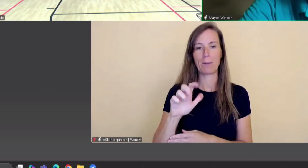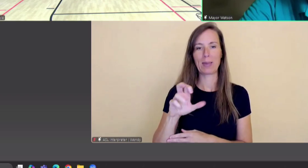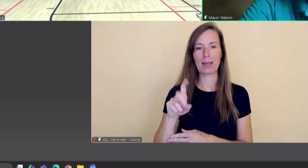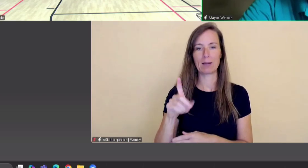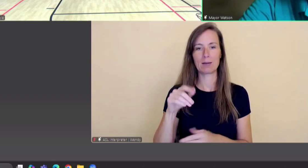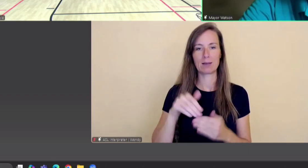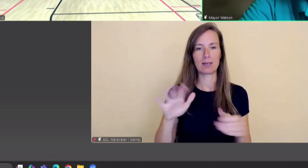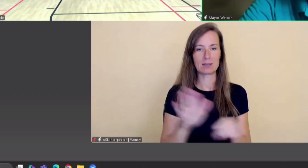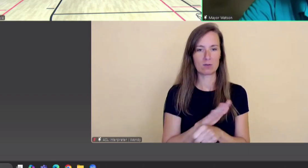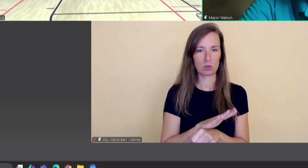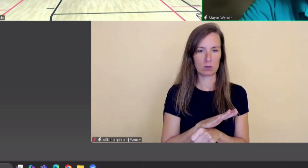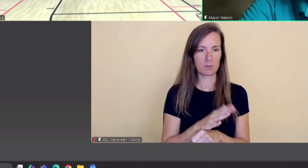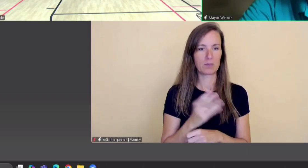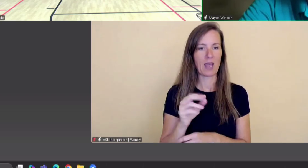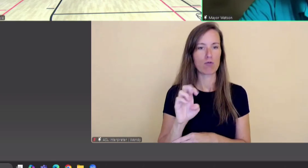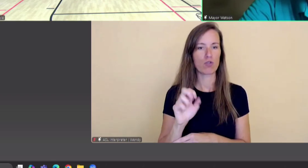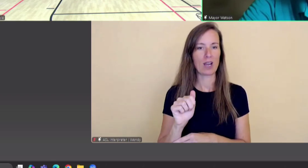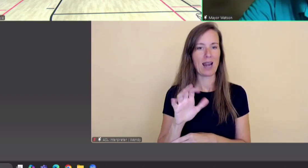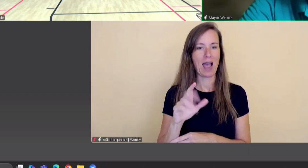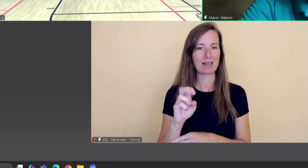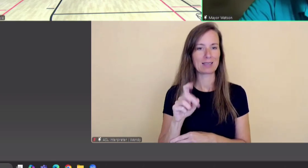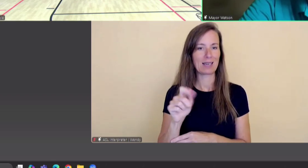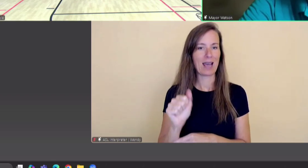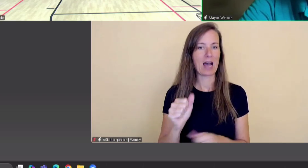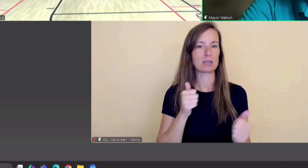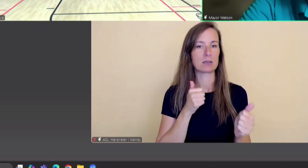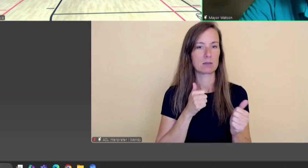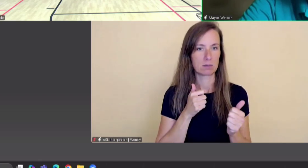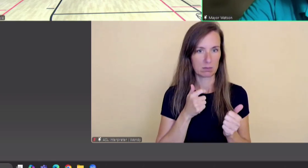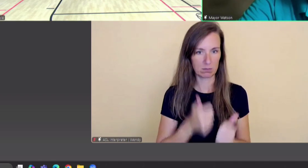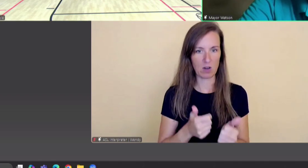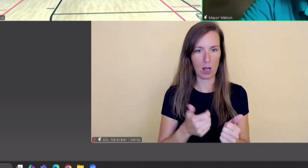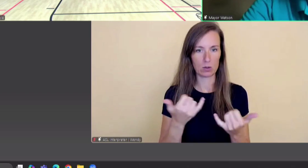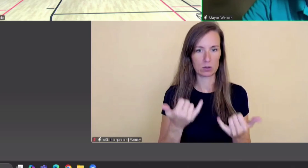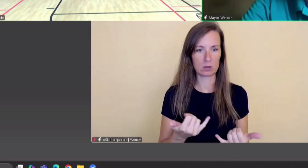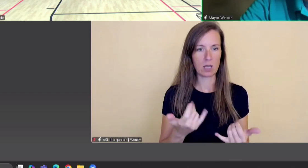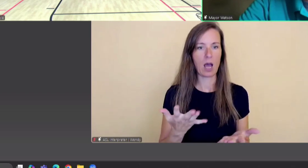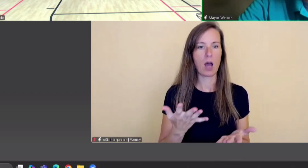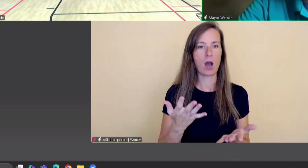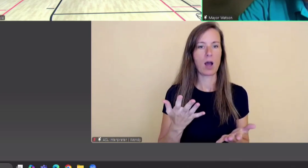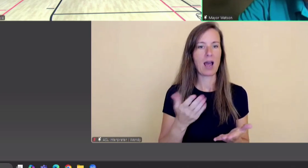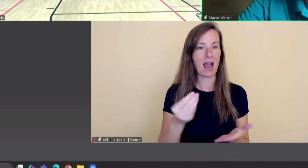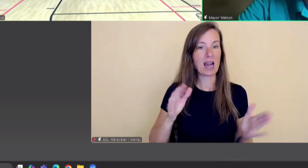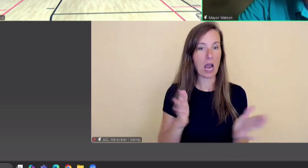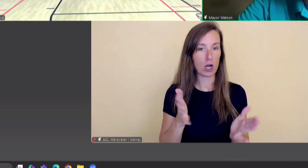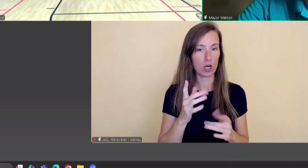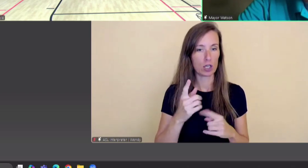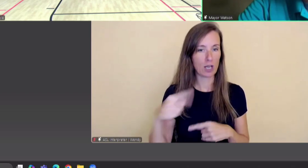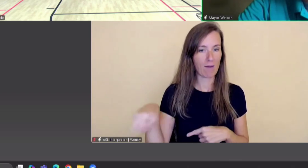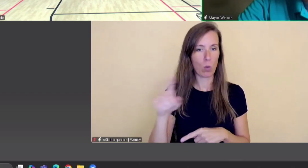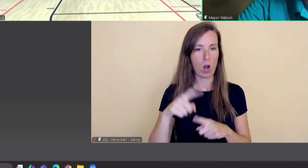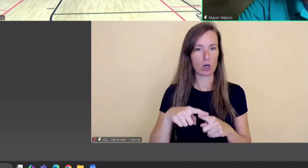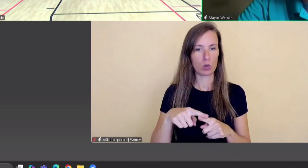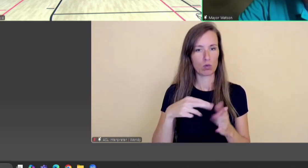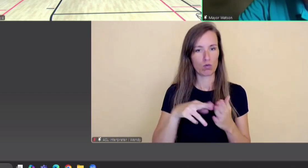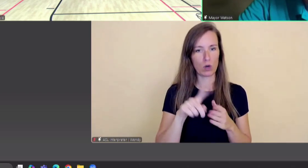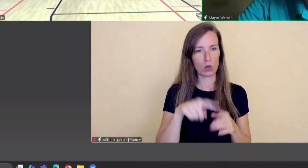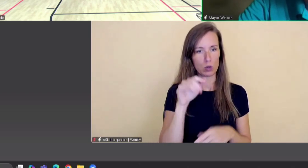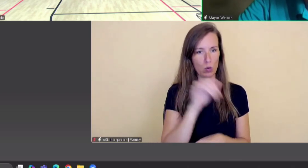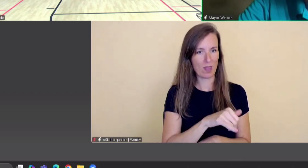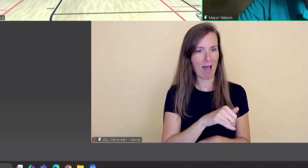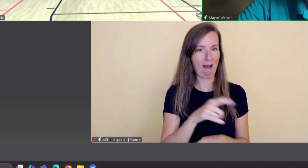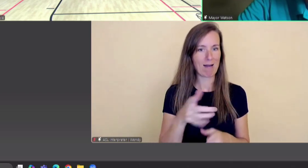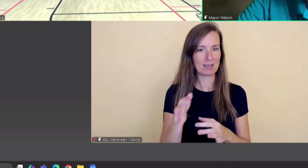code. This is the second reading of the ordinance. I expect that unless the mayor and council have